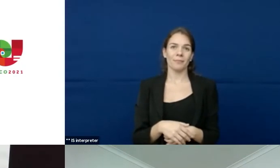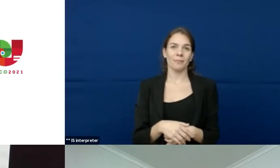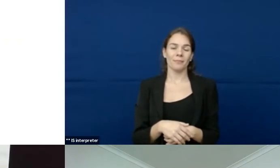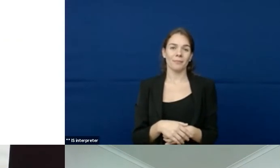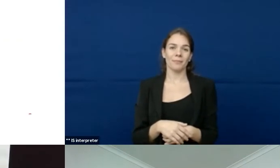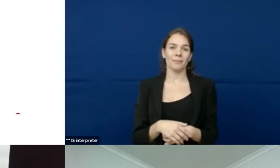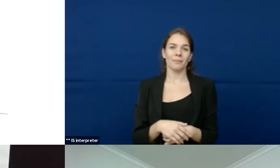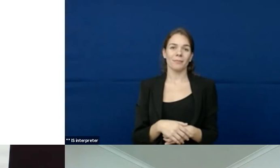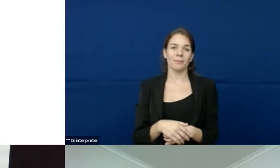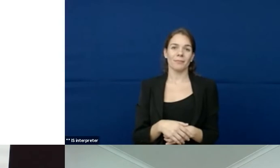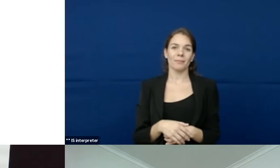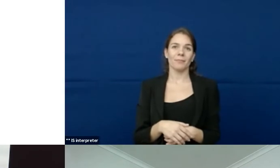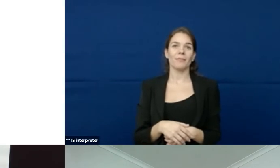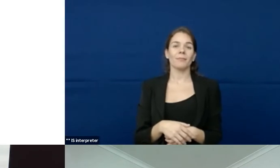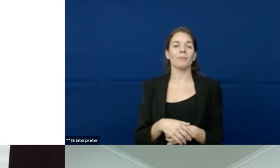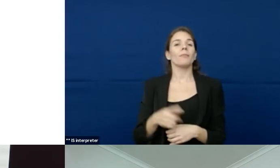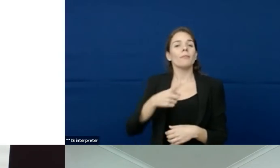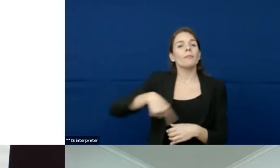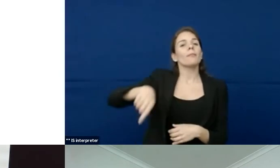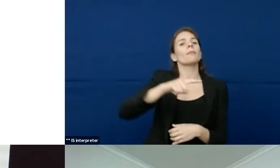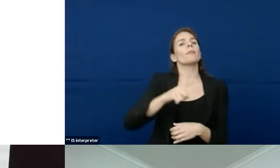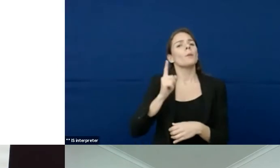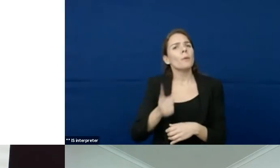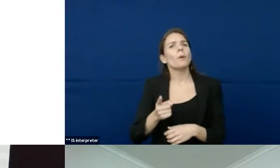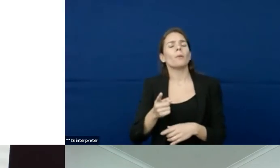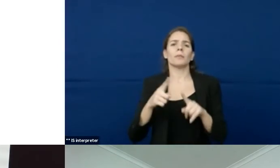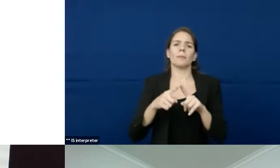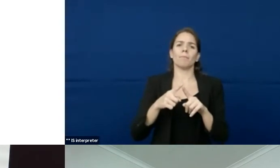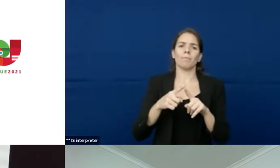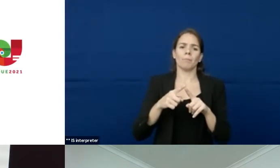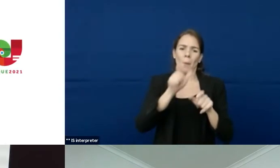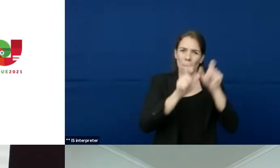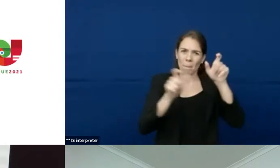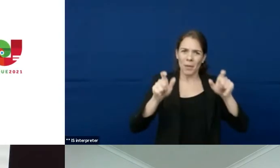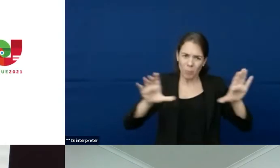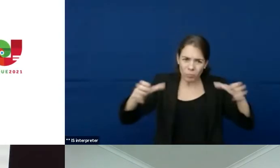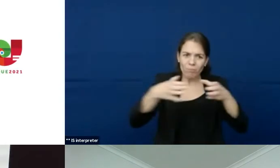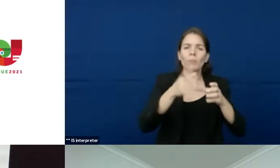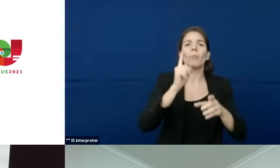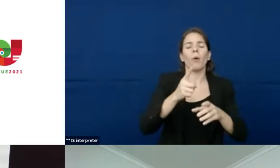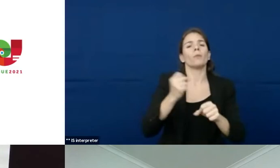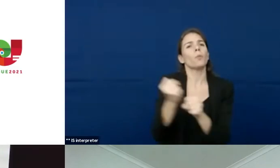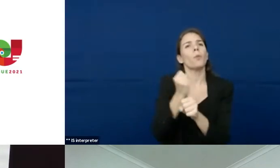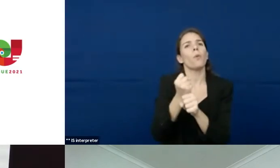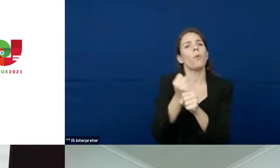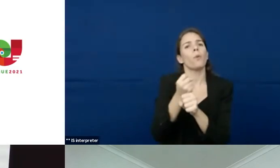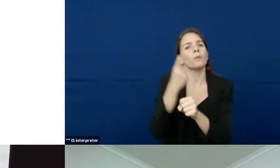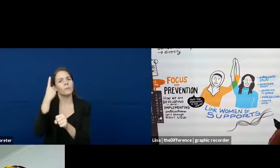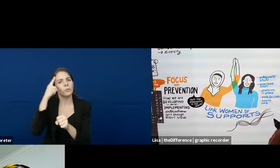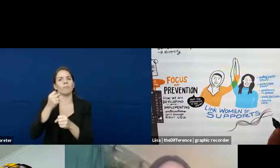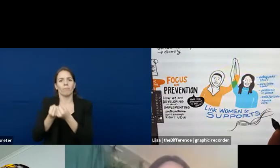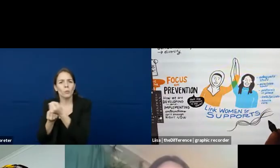We must, colleagues, be very angered by the fact that we're still talking about this. We really